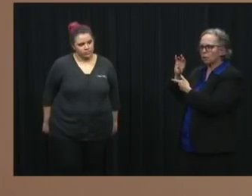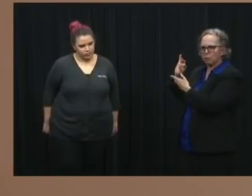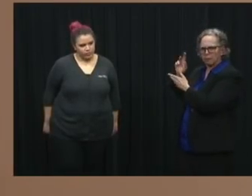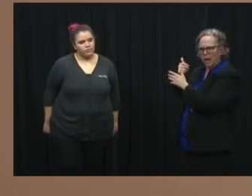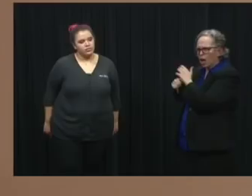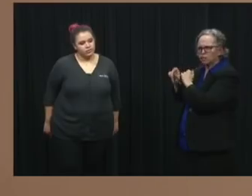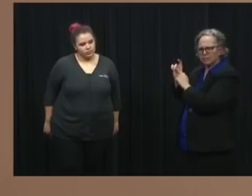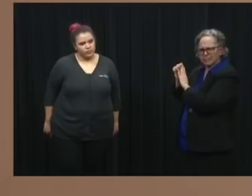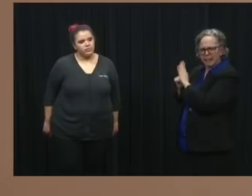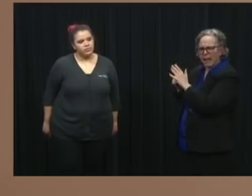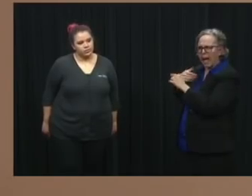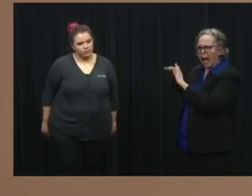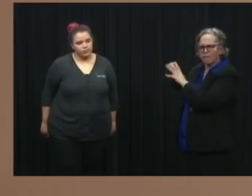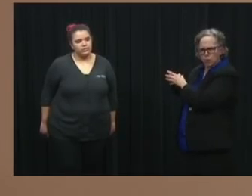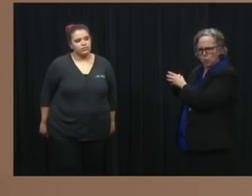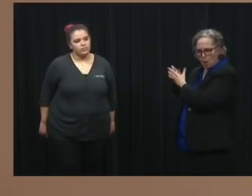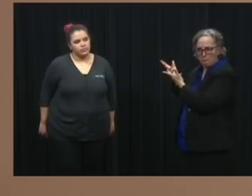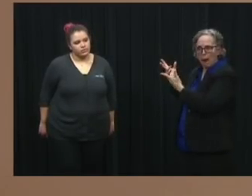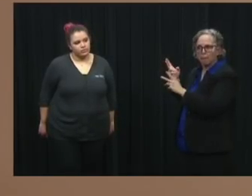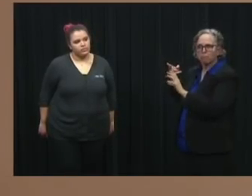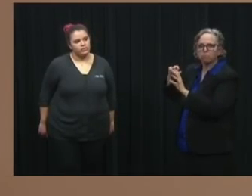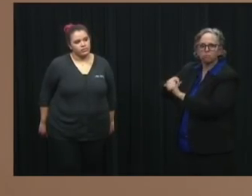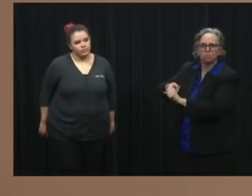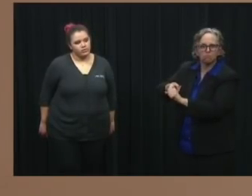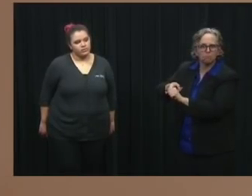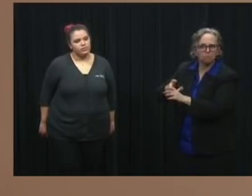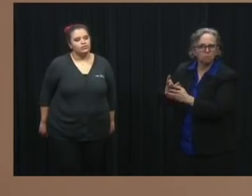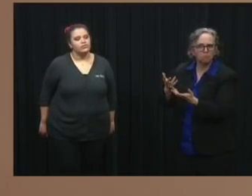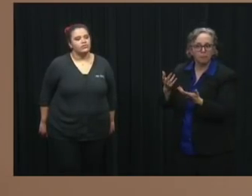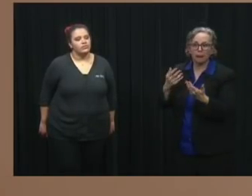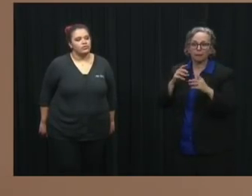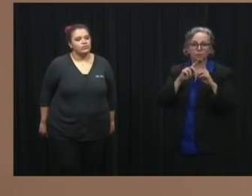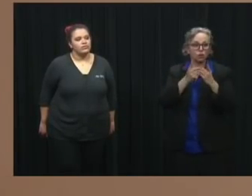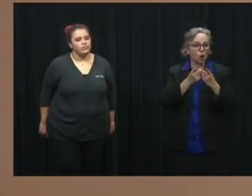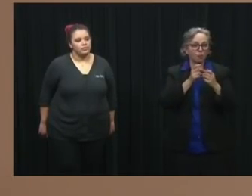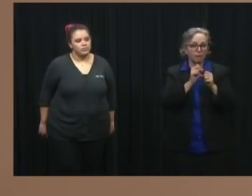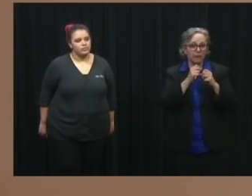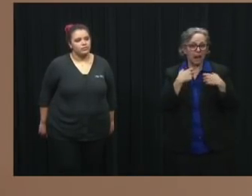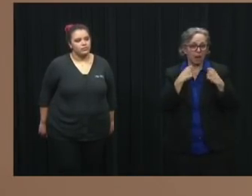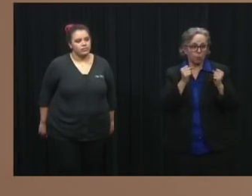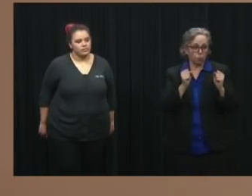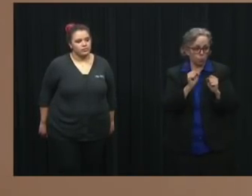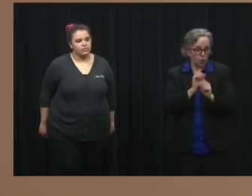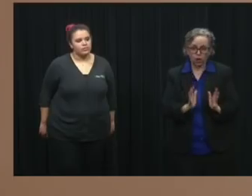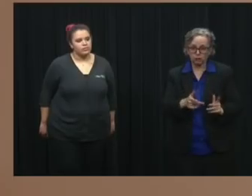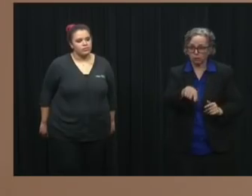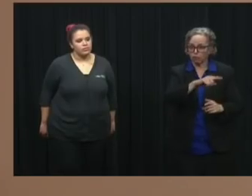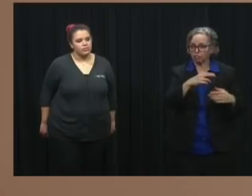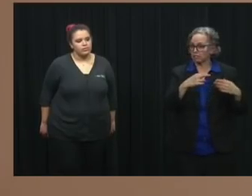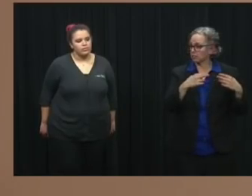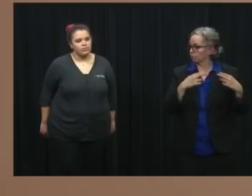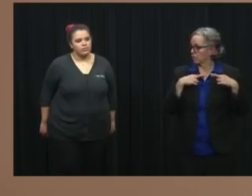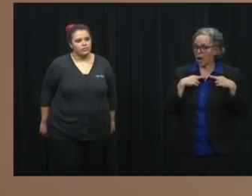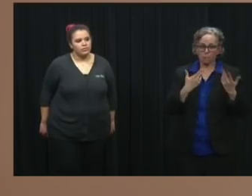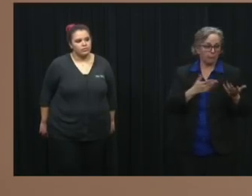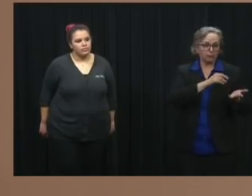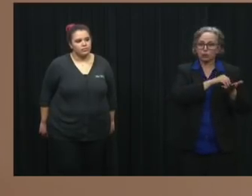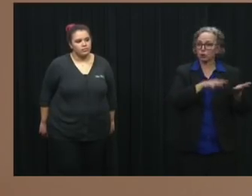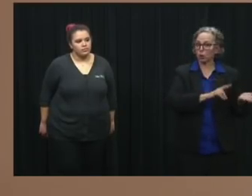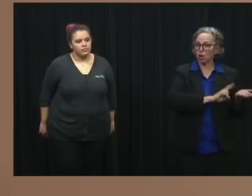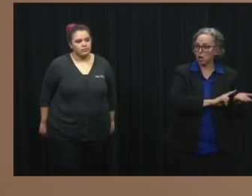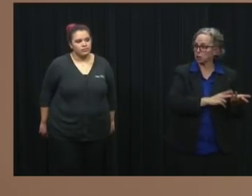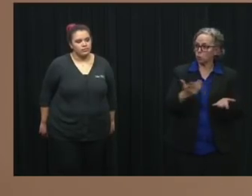retired Ohio Department of Health workers. We are redeploying student nurses, med students, and others. We're creating a